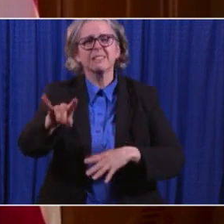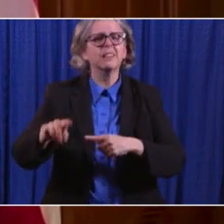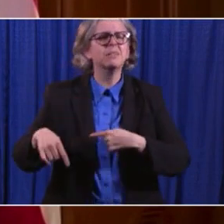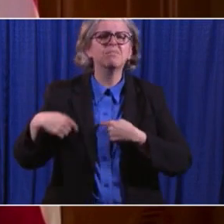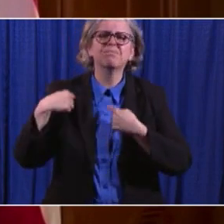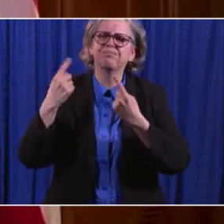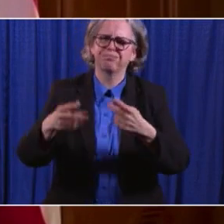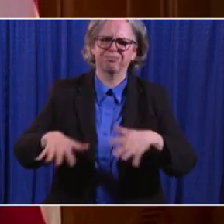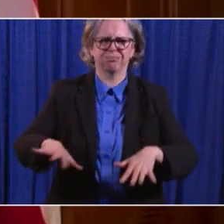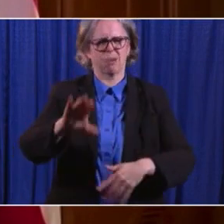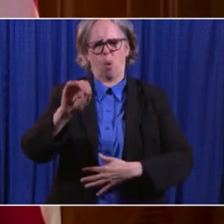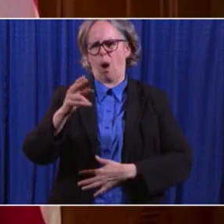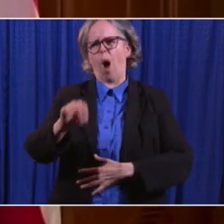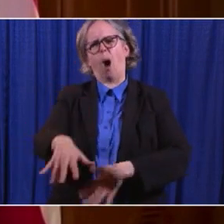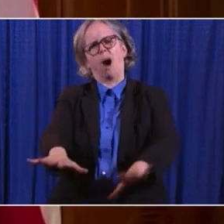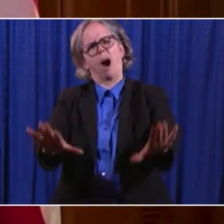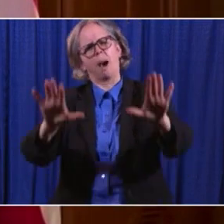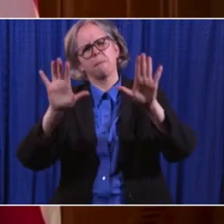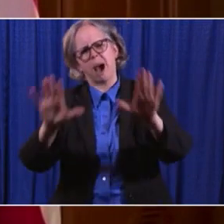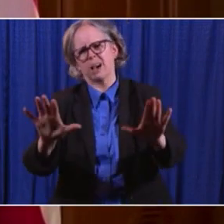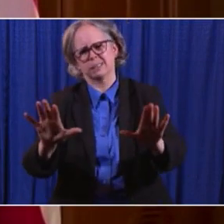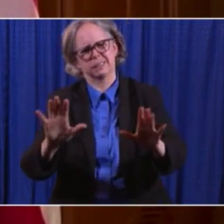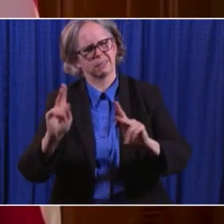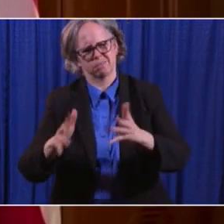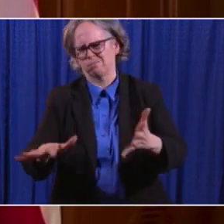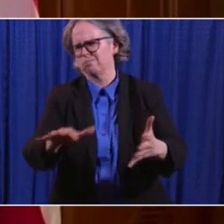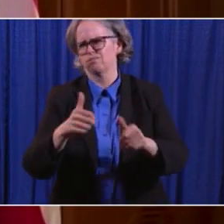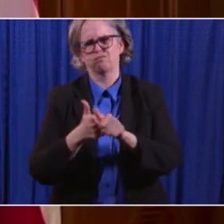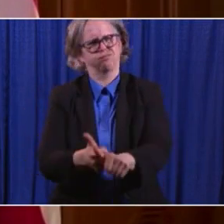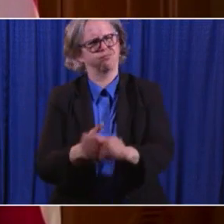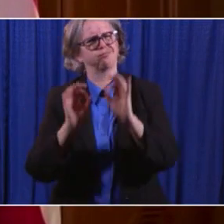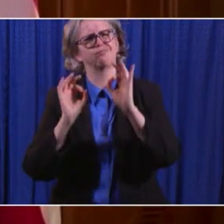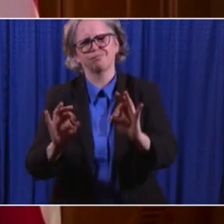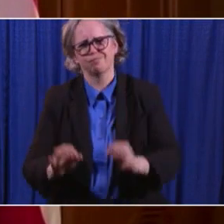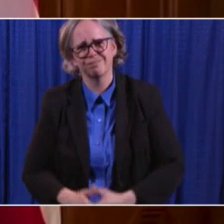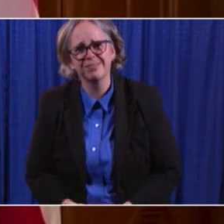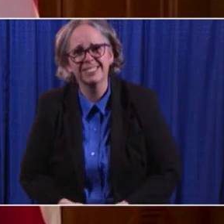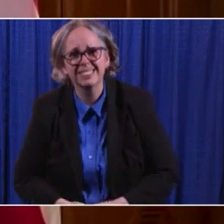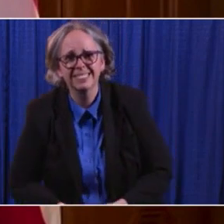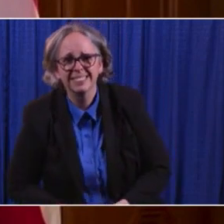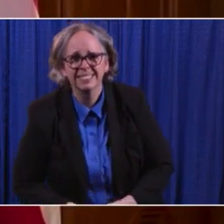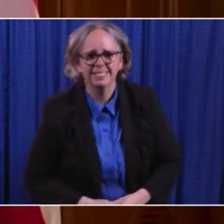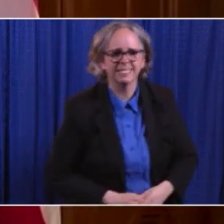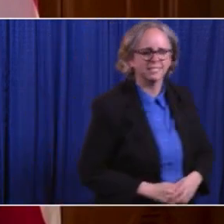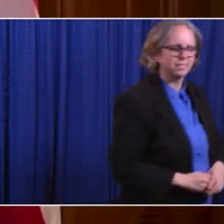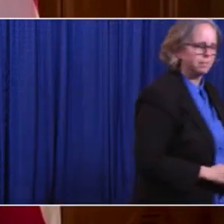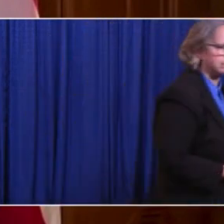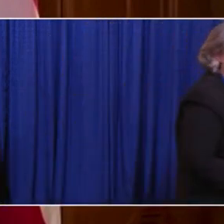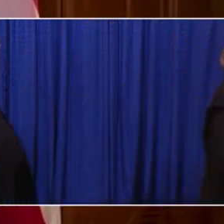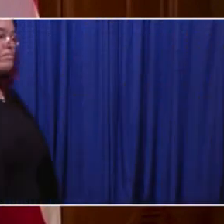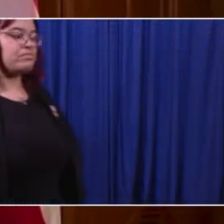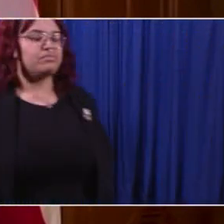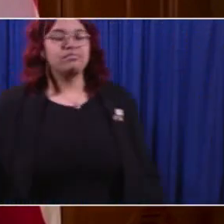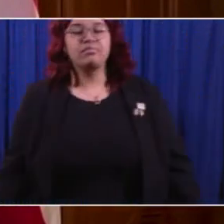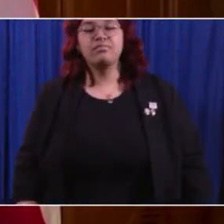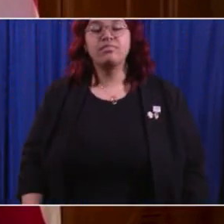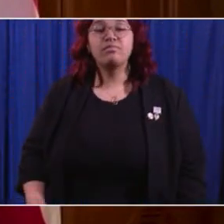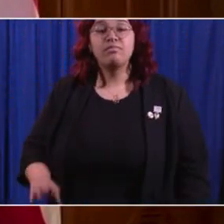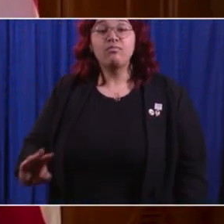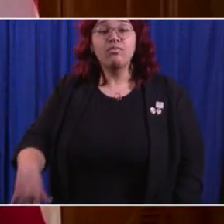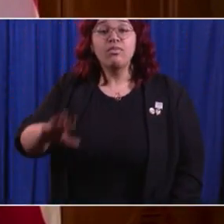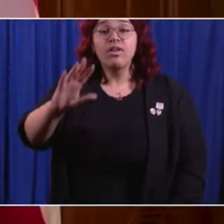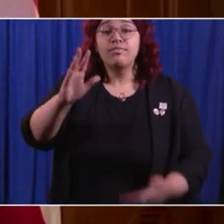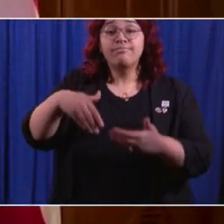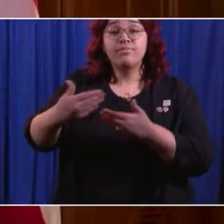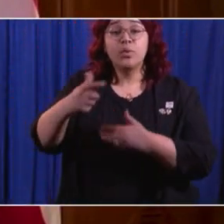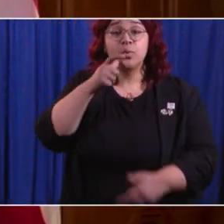that. Governor, next question is the last question for today, and it belongs to David Winter of WKRC in Cincinnati.